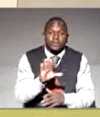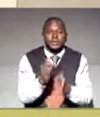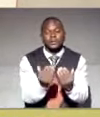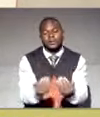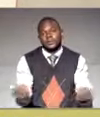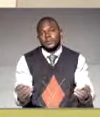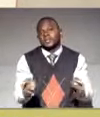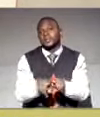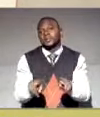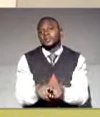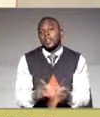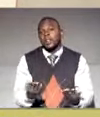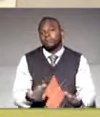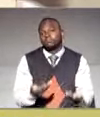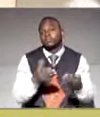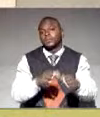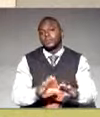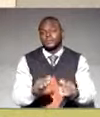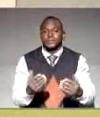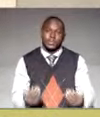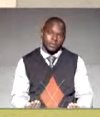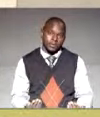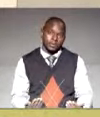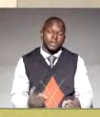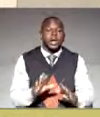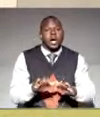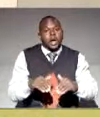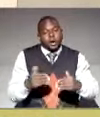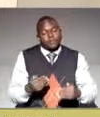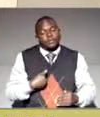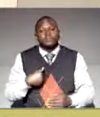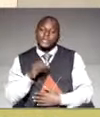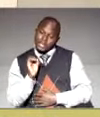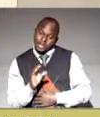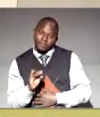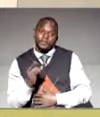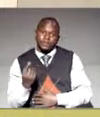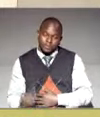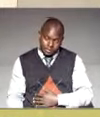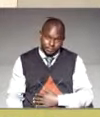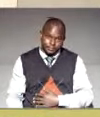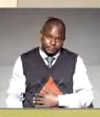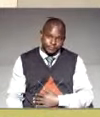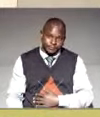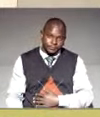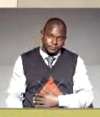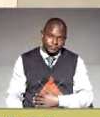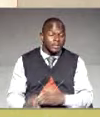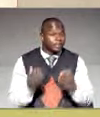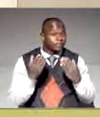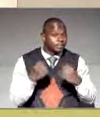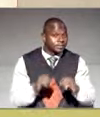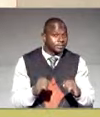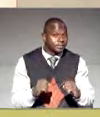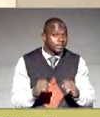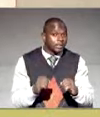it's the same thing that has caused them death. However, I would advise that possibly